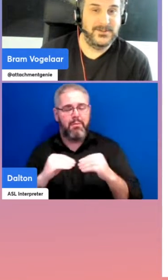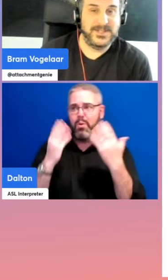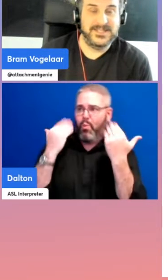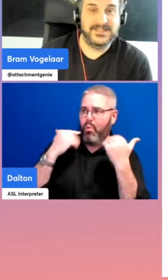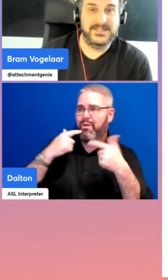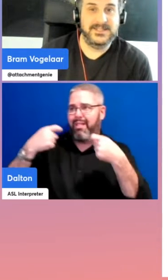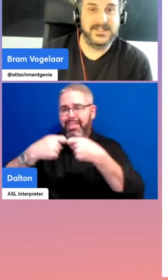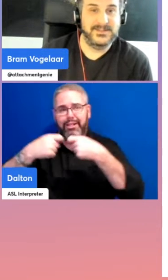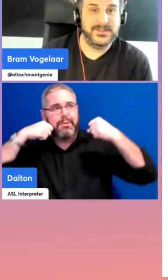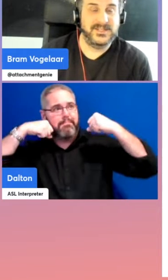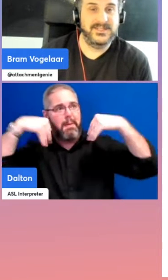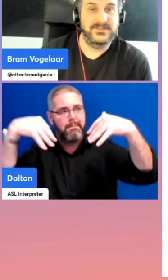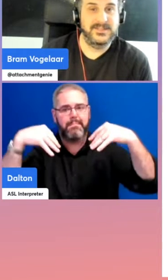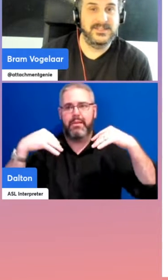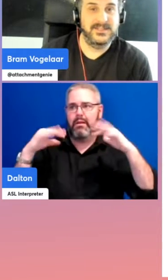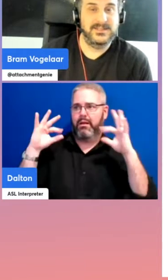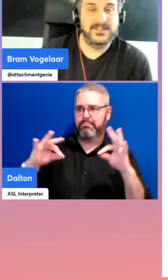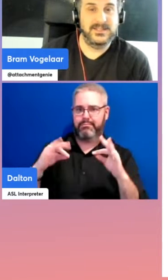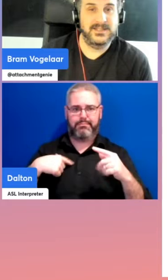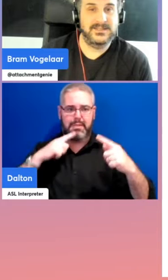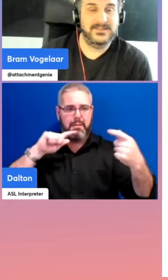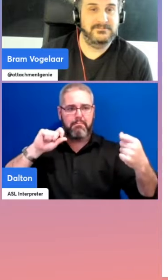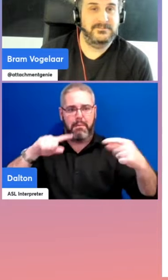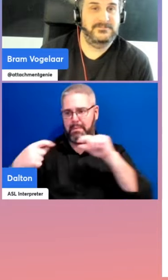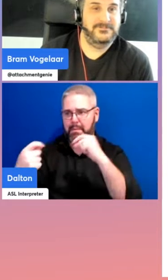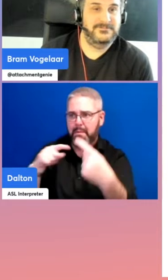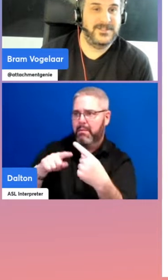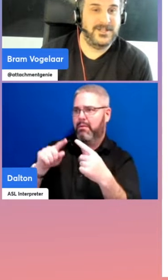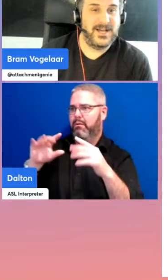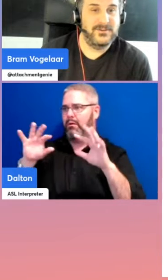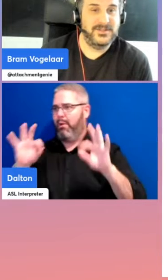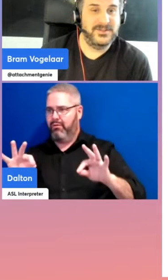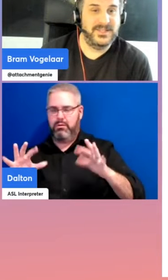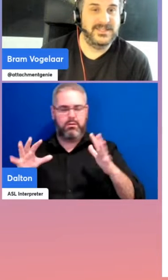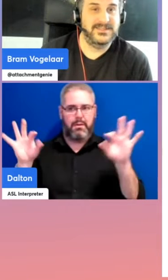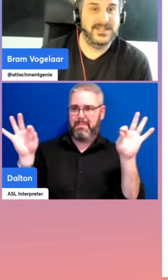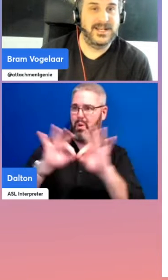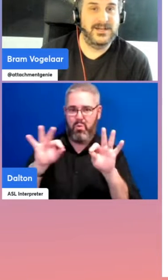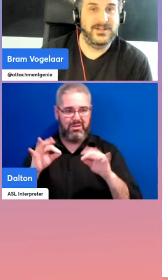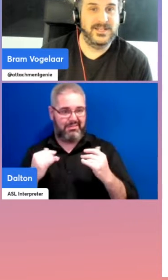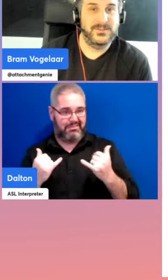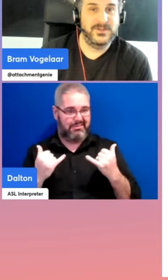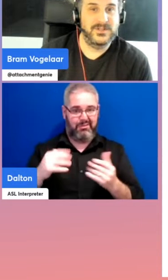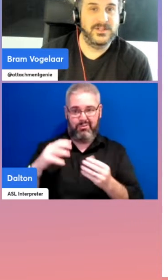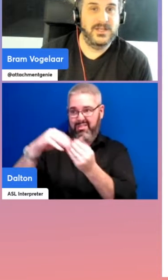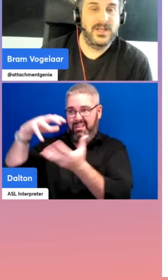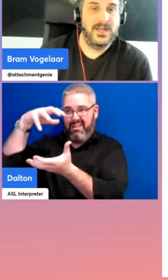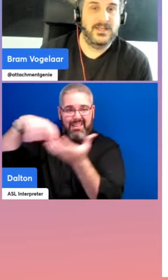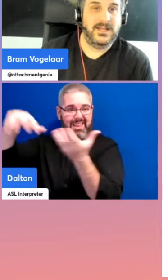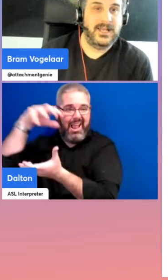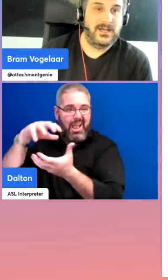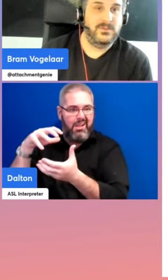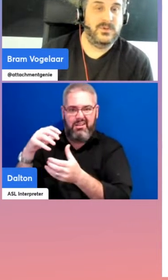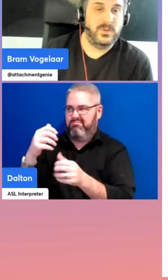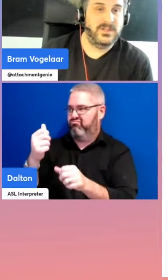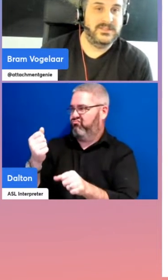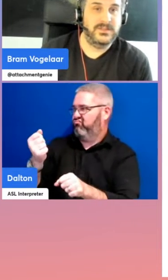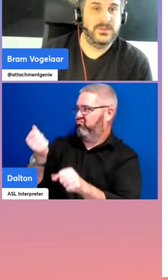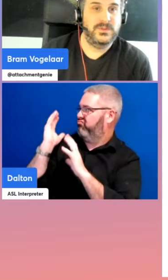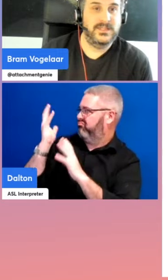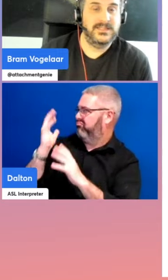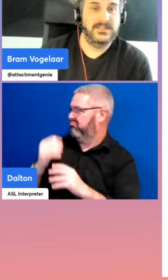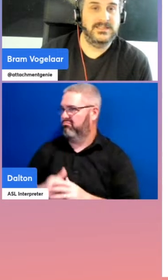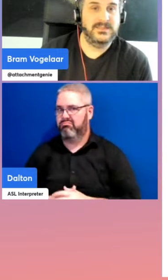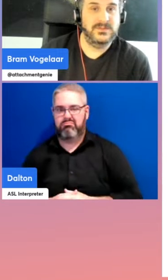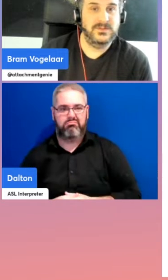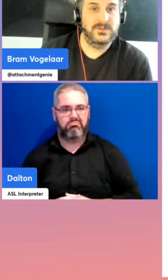electricity. We need interconnectivity, and that's not how we do things in the cloud anymore. In the cloud, what we want to